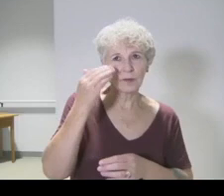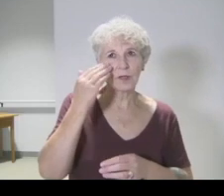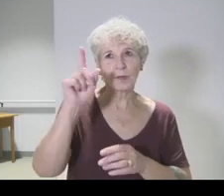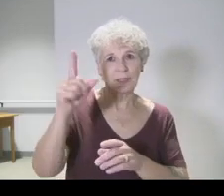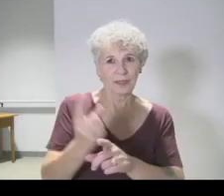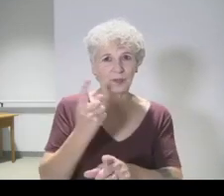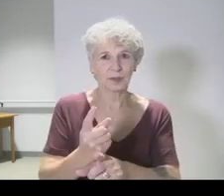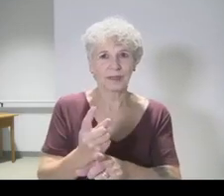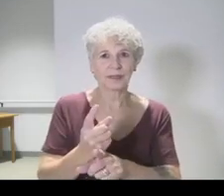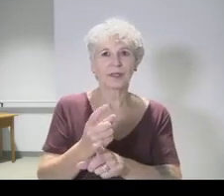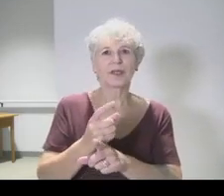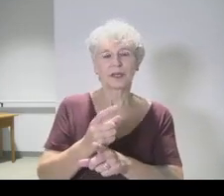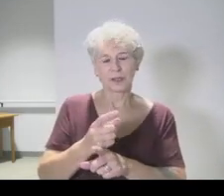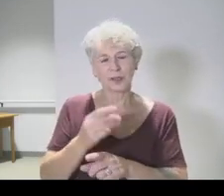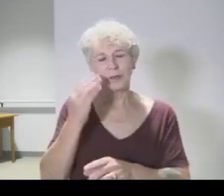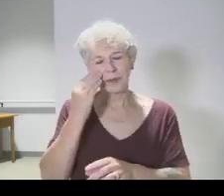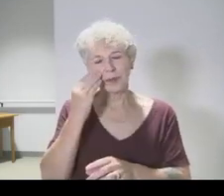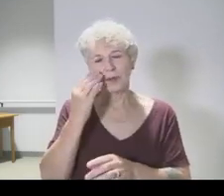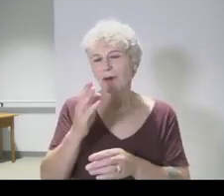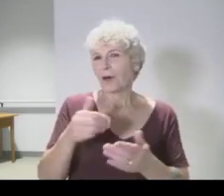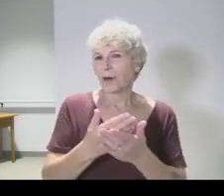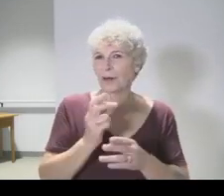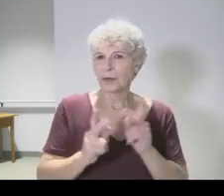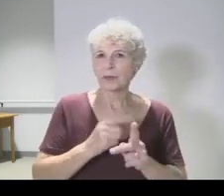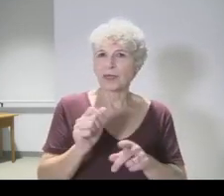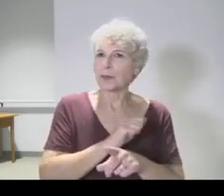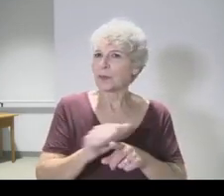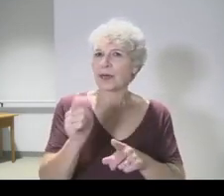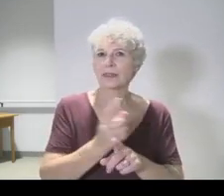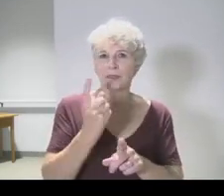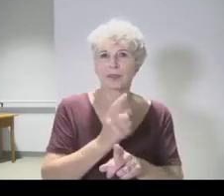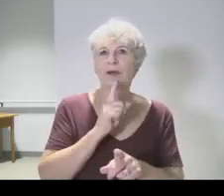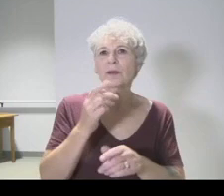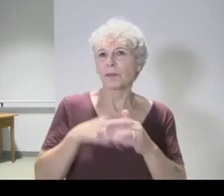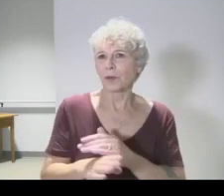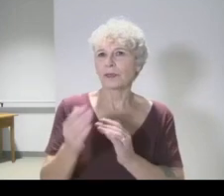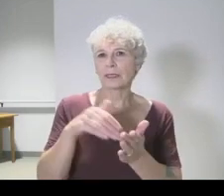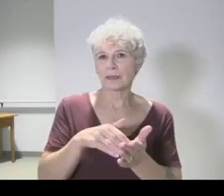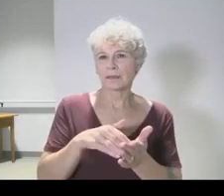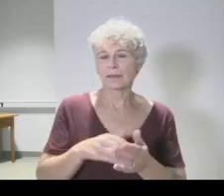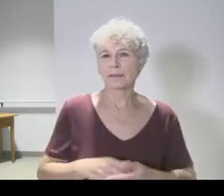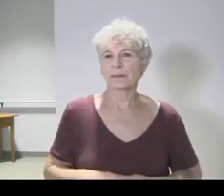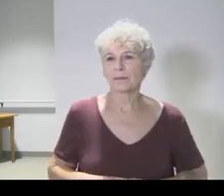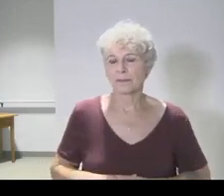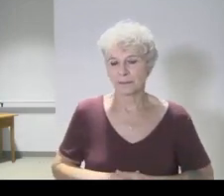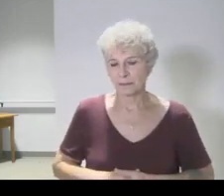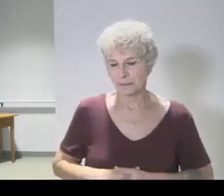righteous, you may be sure that everyone who practices righteousness has been born of him.